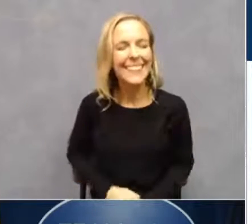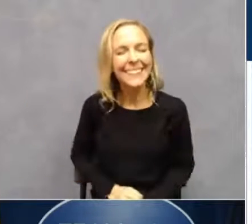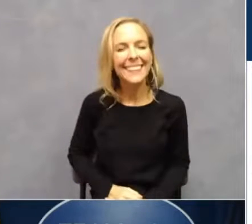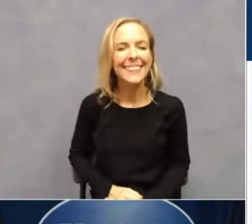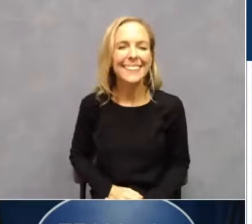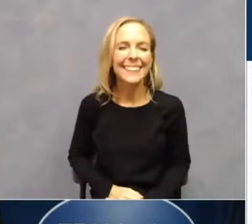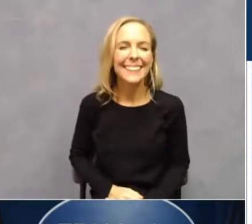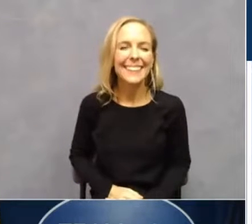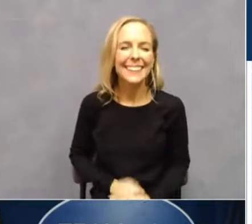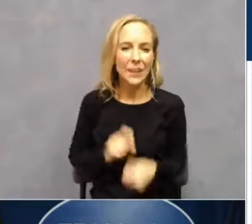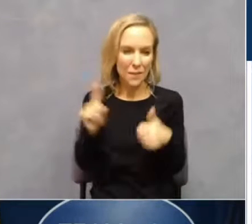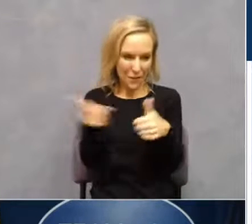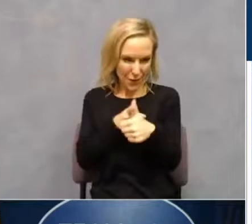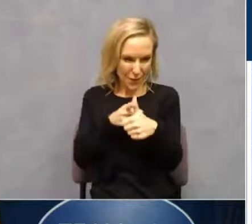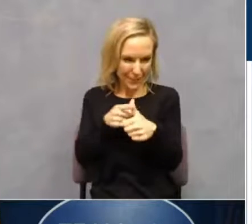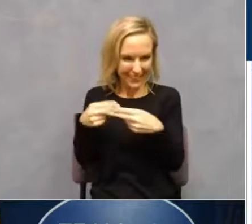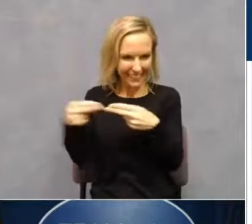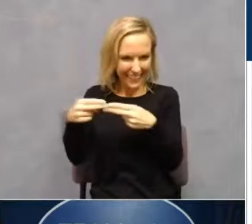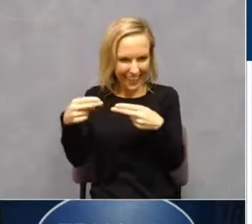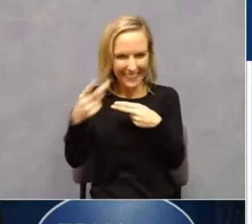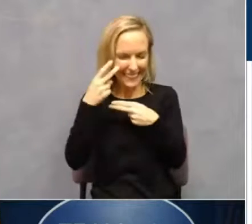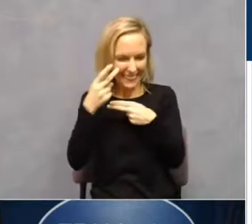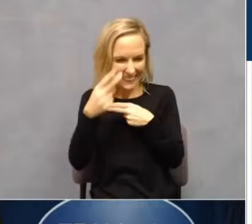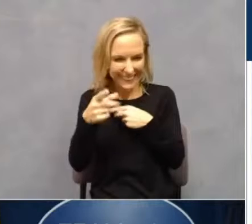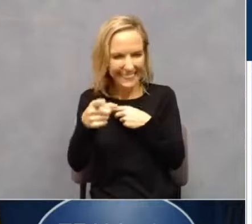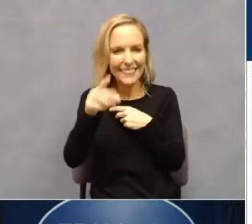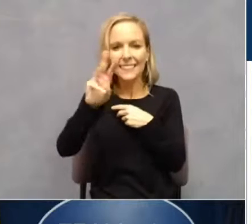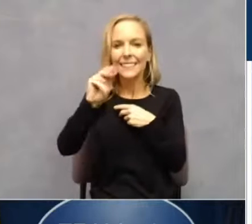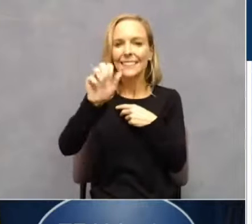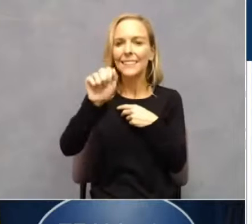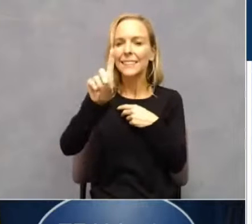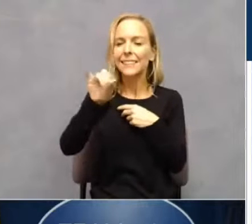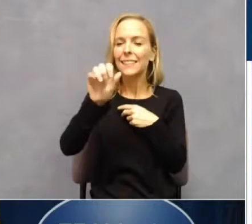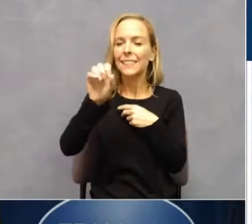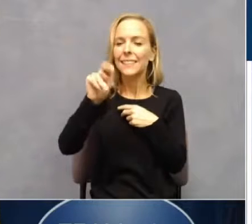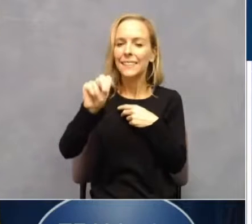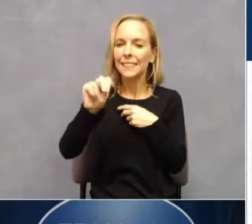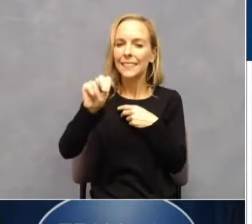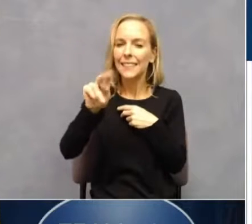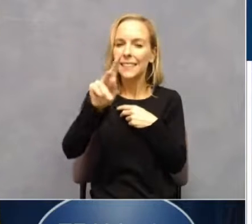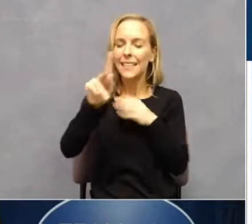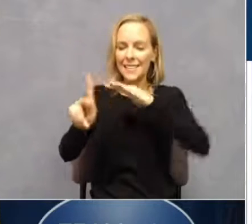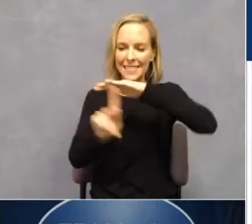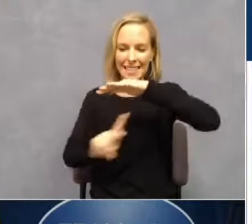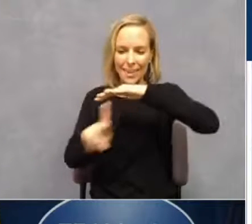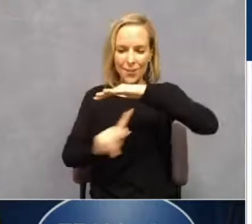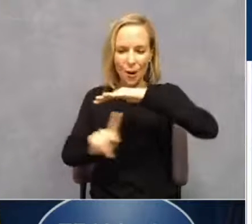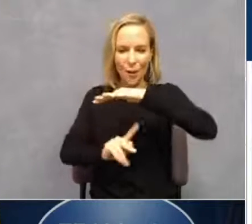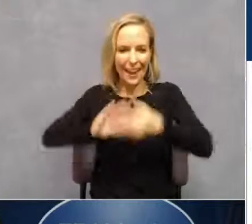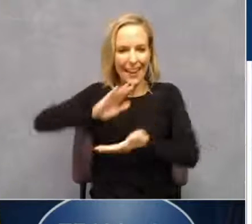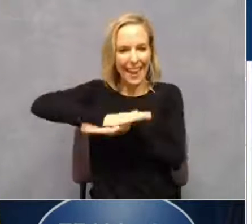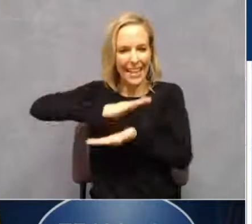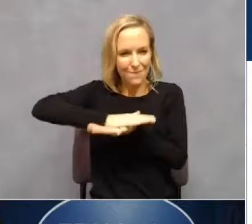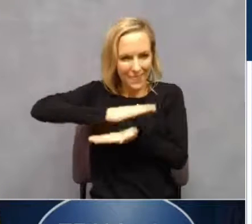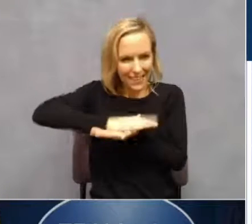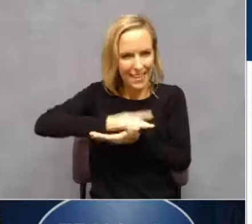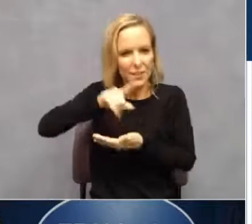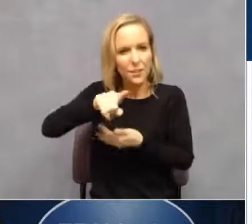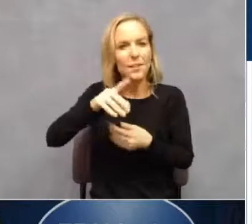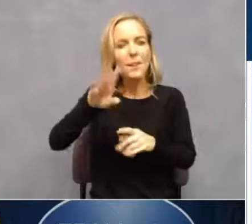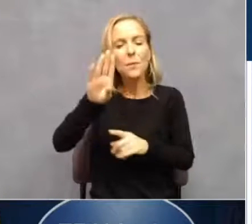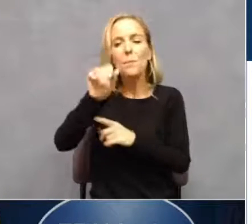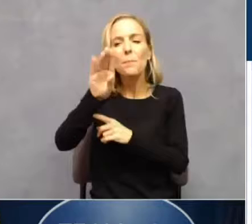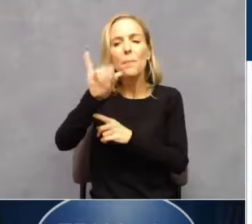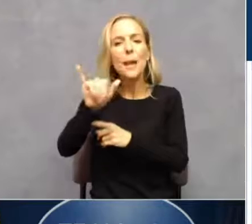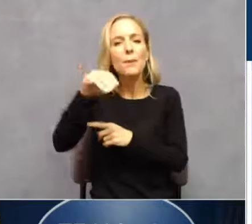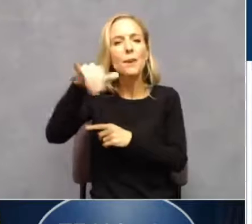So first, we have our friends at the Madison Kindergarten Academy that are using Baby Yoda here to